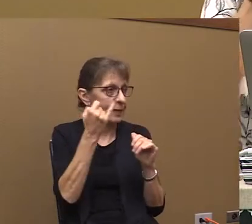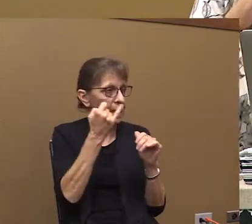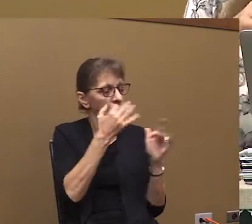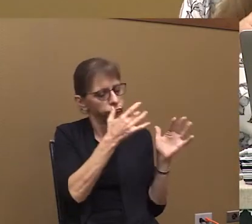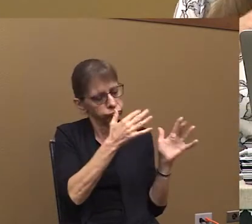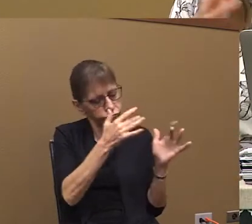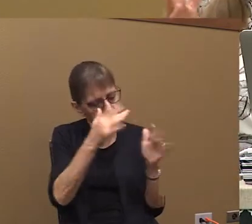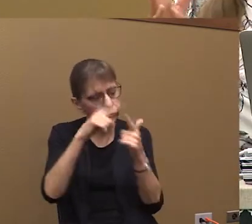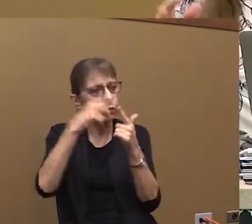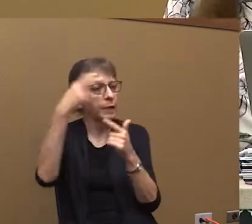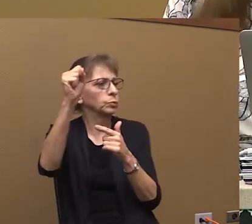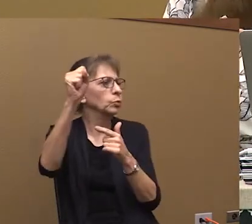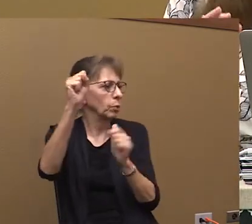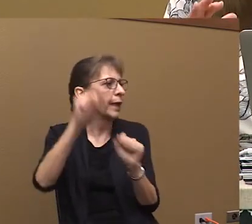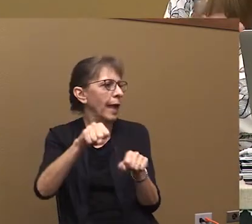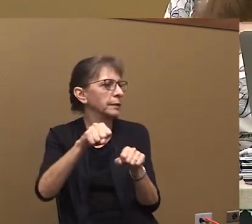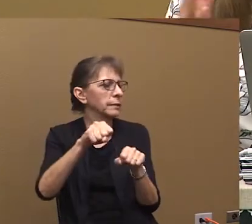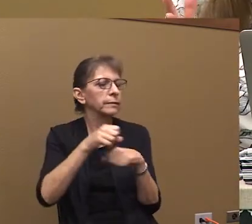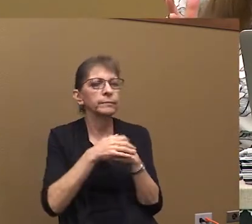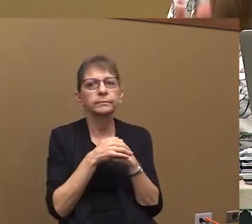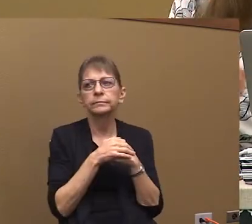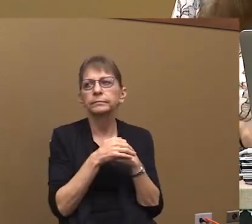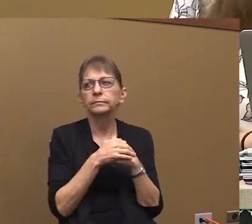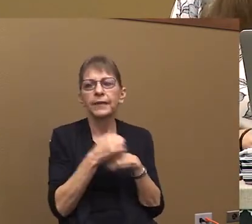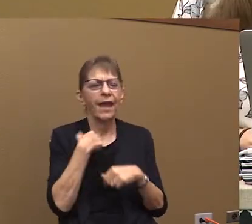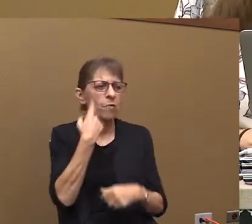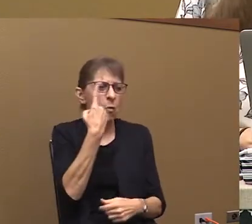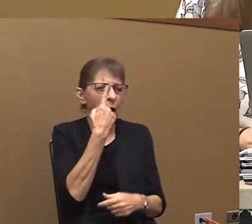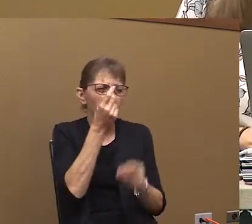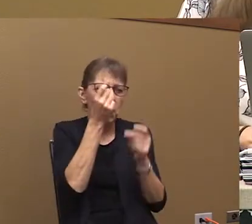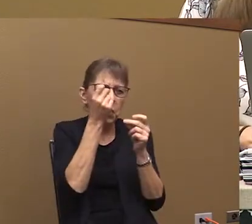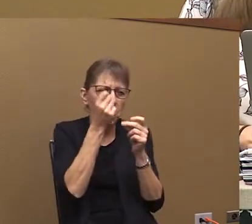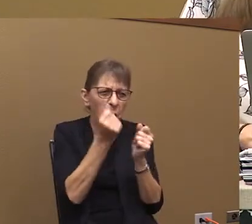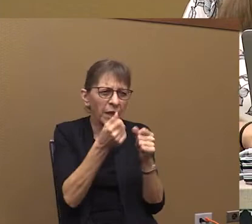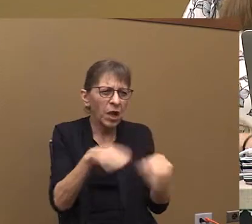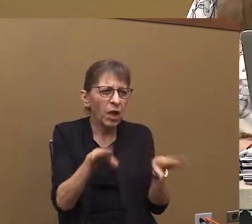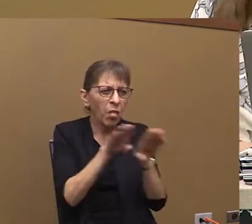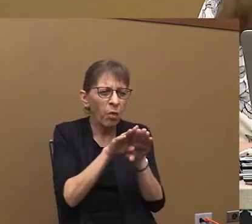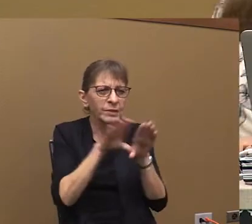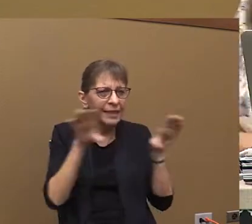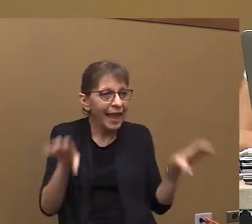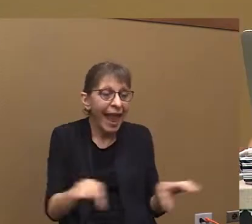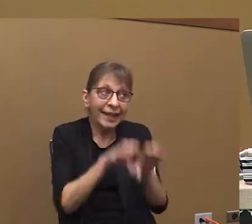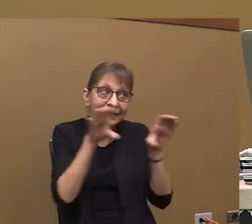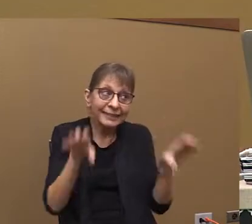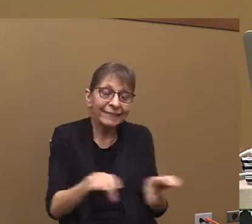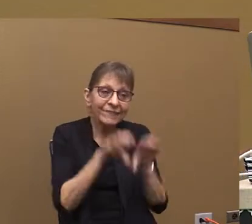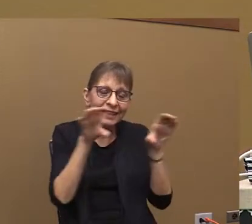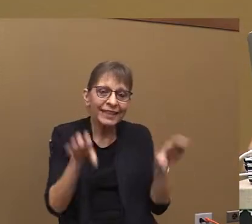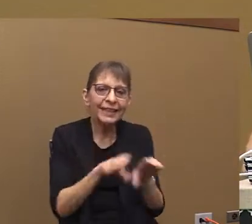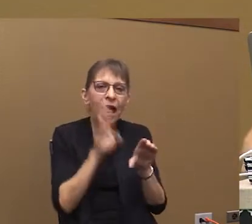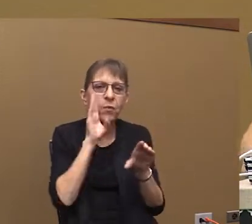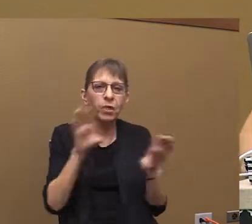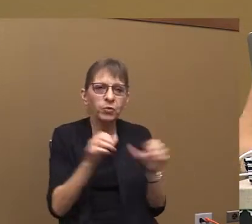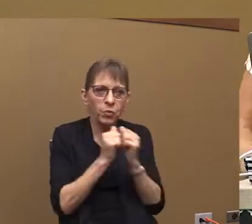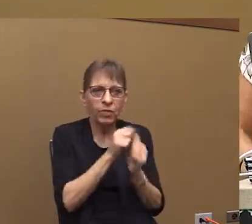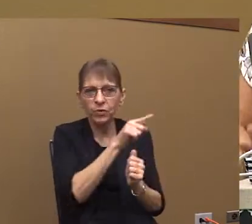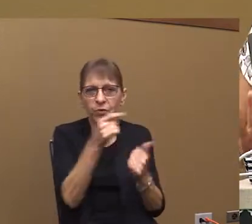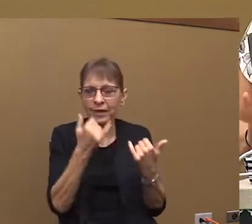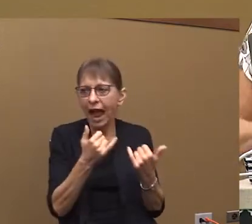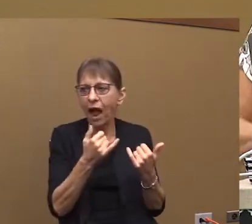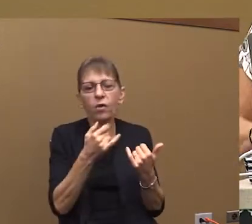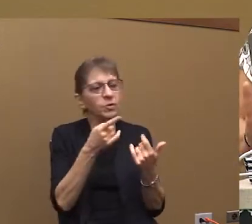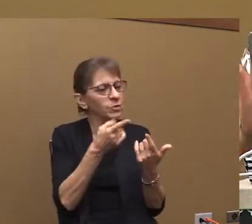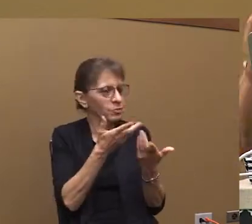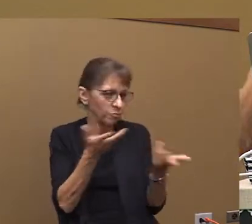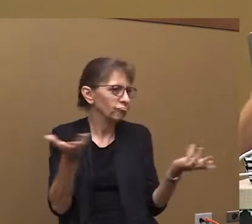carry this up through high school for the kids. And I have just